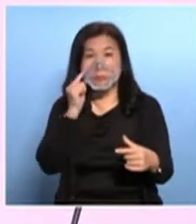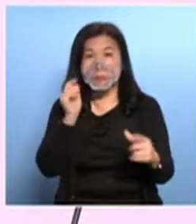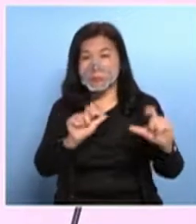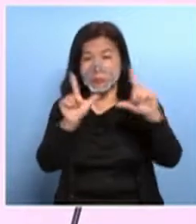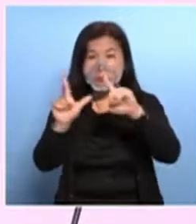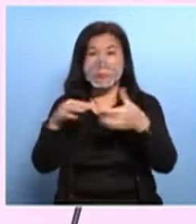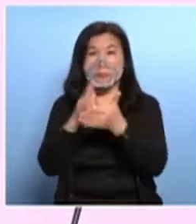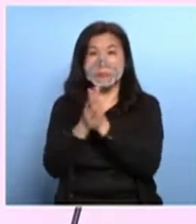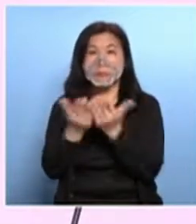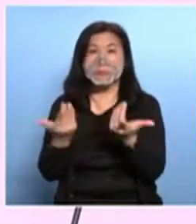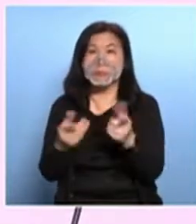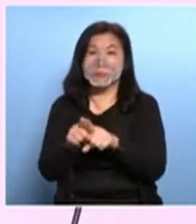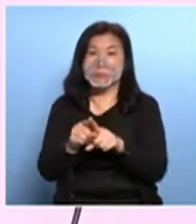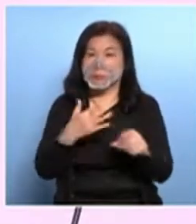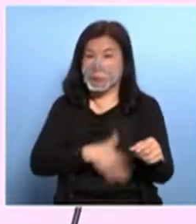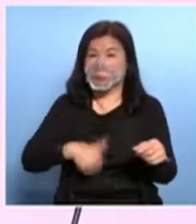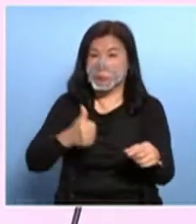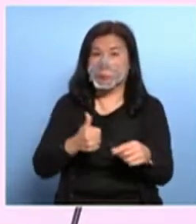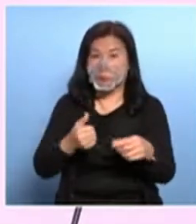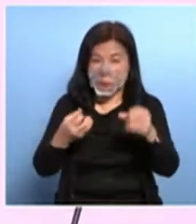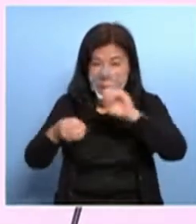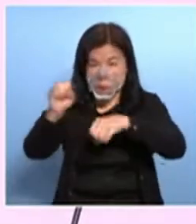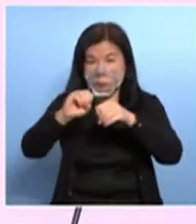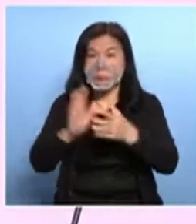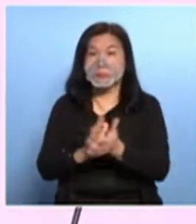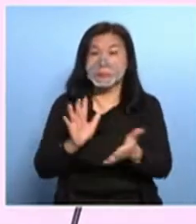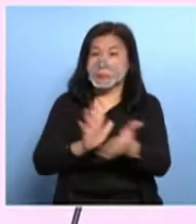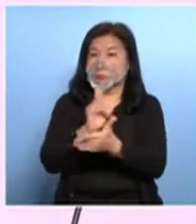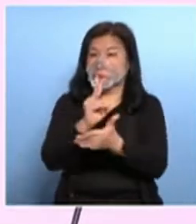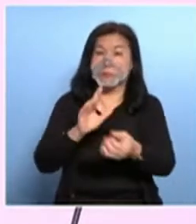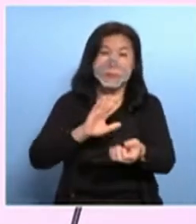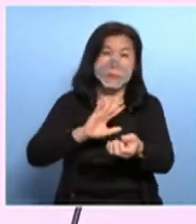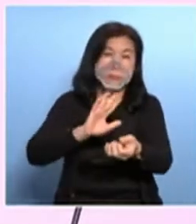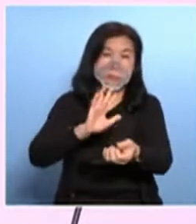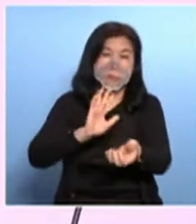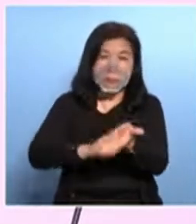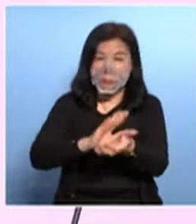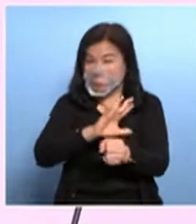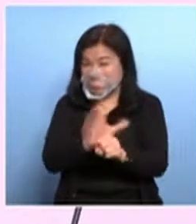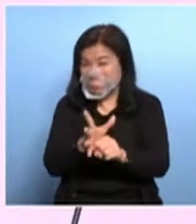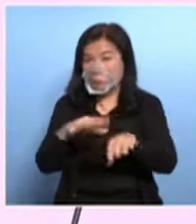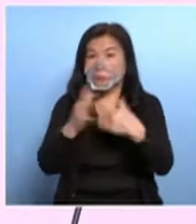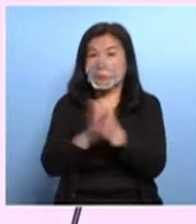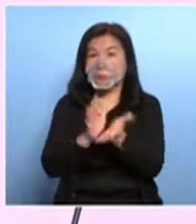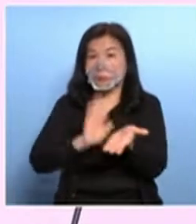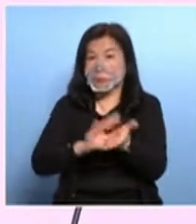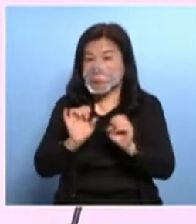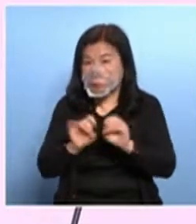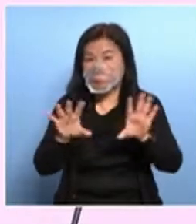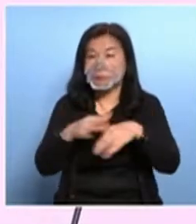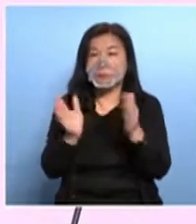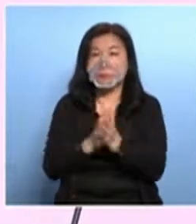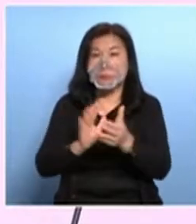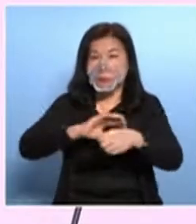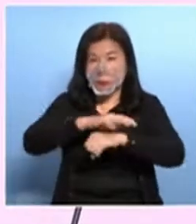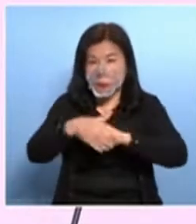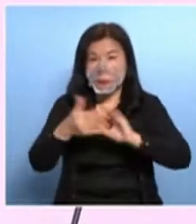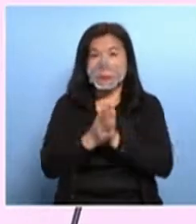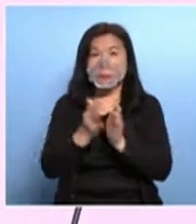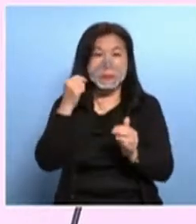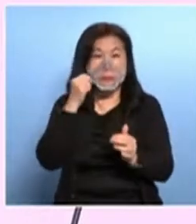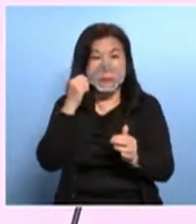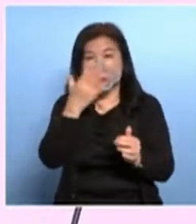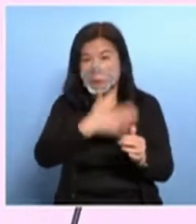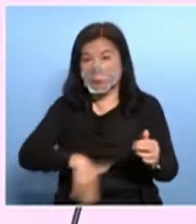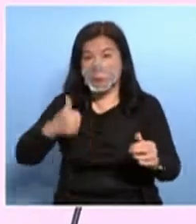Promotes life and health scientific research. The impact of the COVID-19 pandemic for more than 2 years has roused much global interest